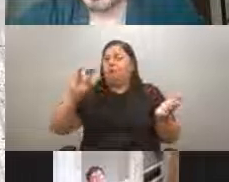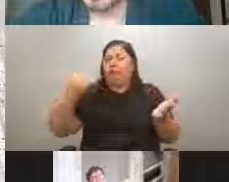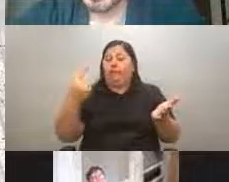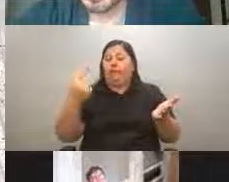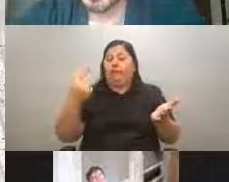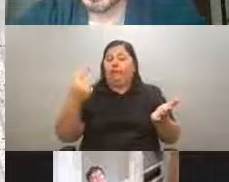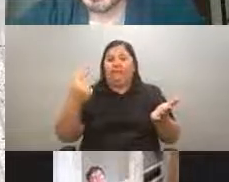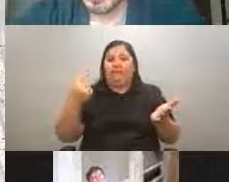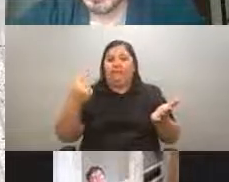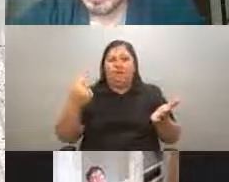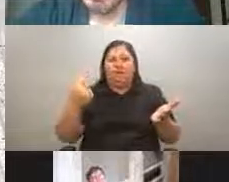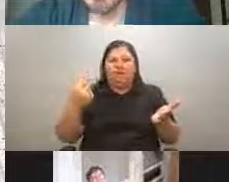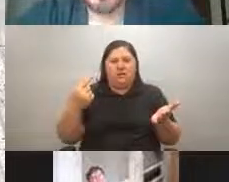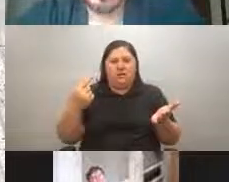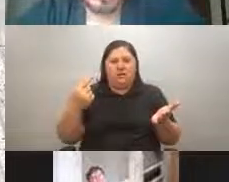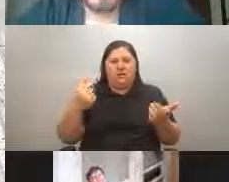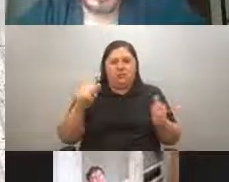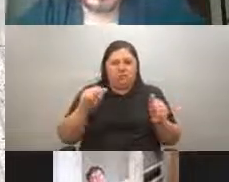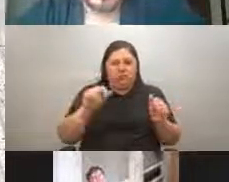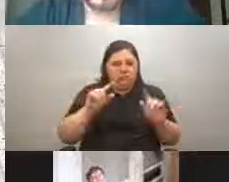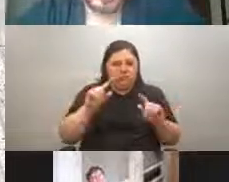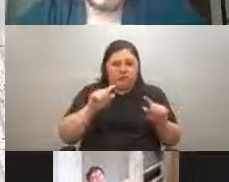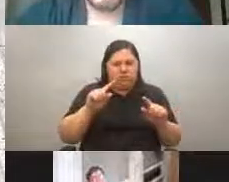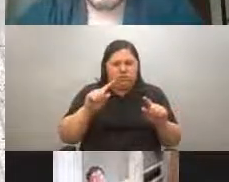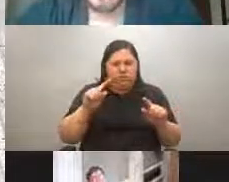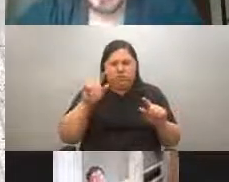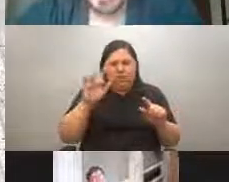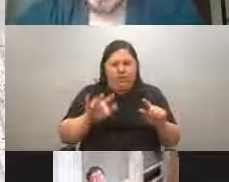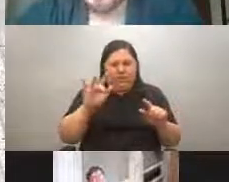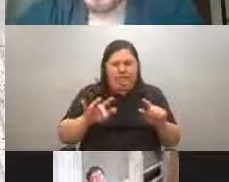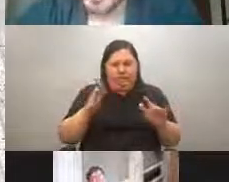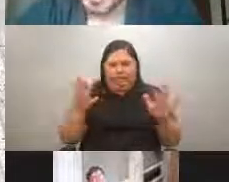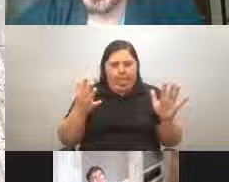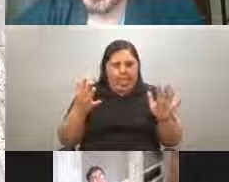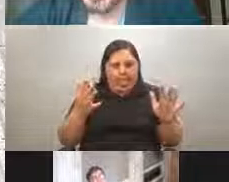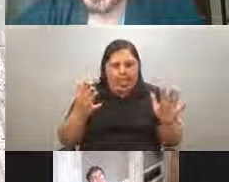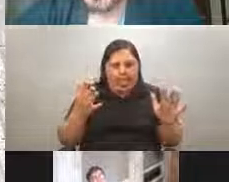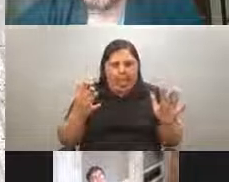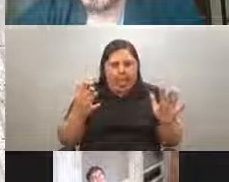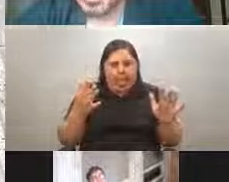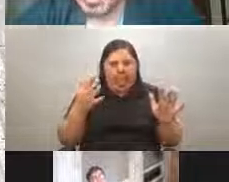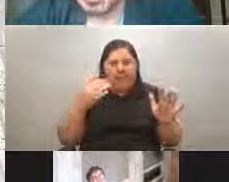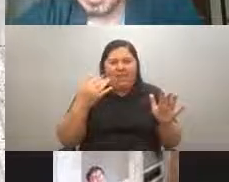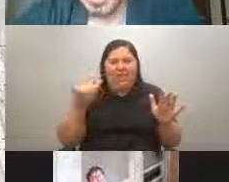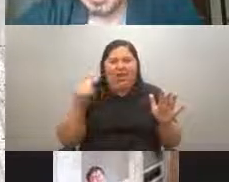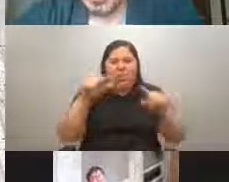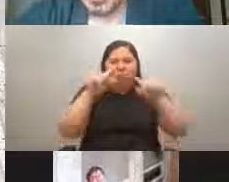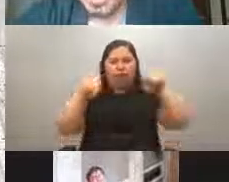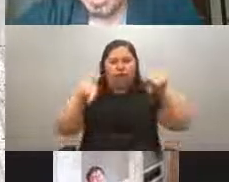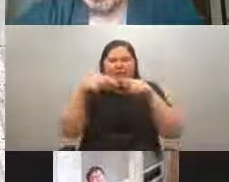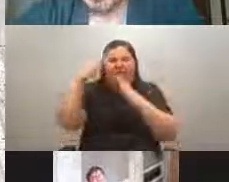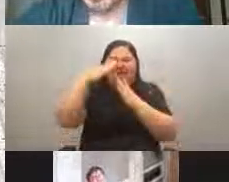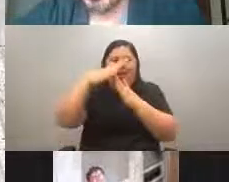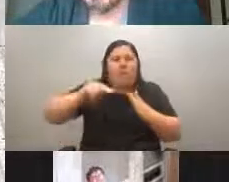me make sure I'm just getting all this right. Moving my buttons around here. There is the Rose Garden that's going to